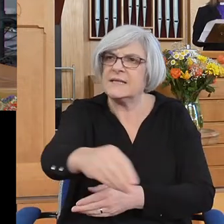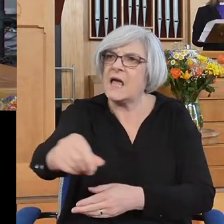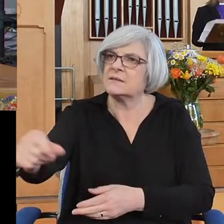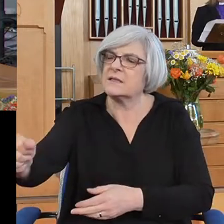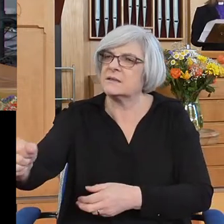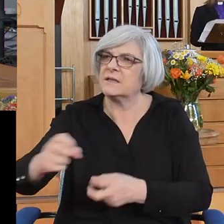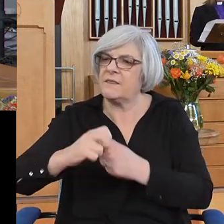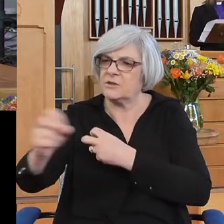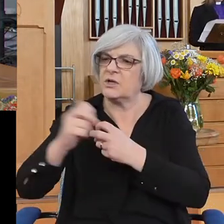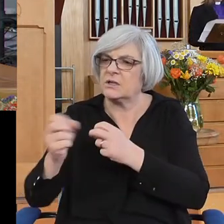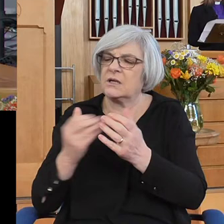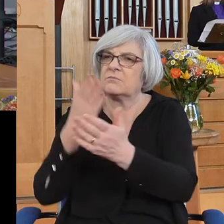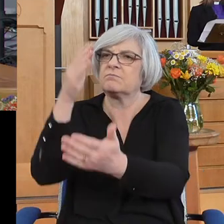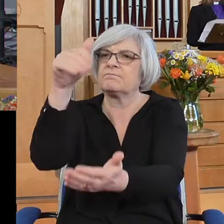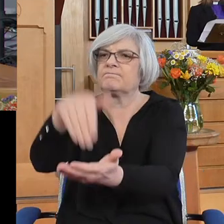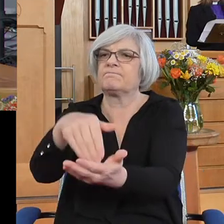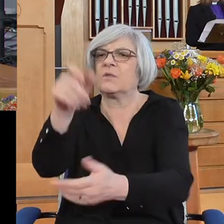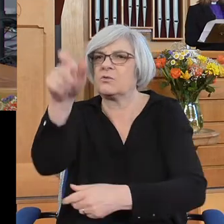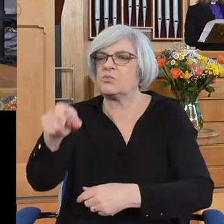to the cross.